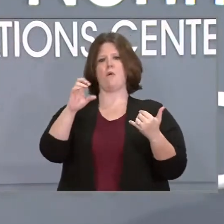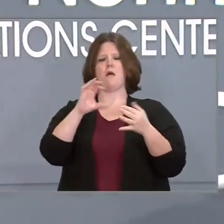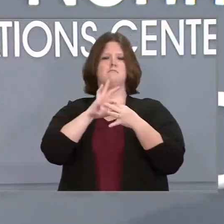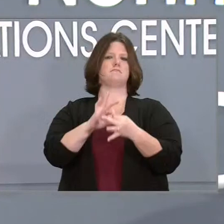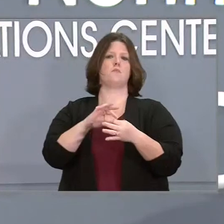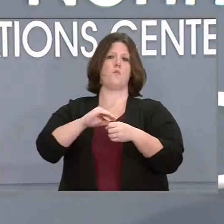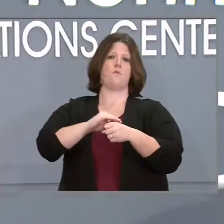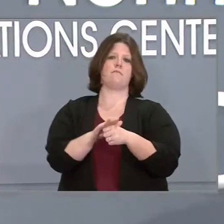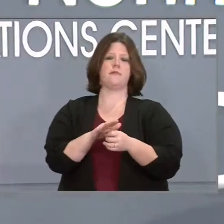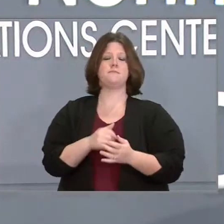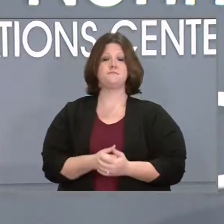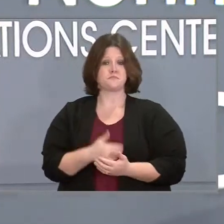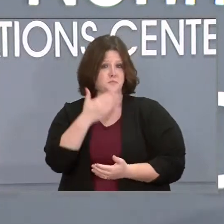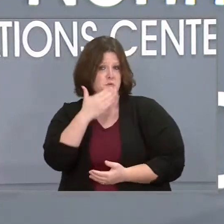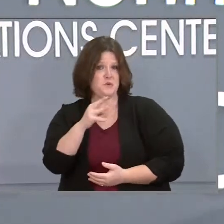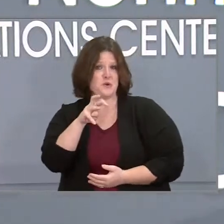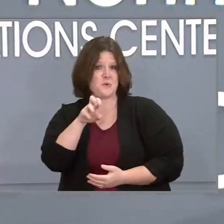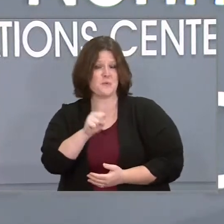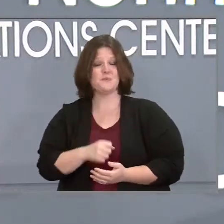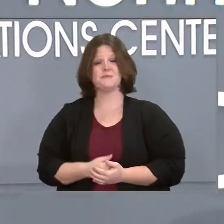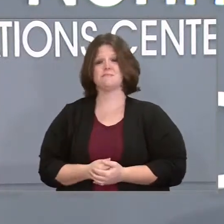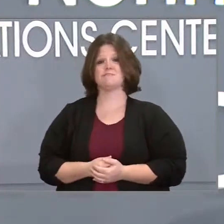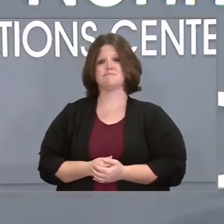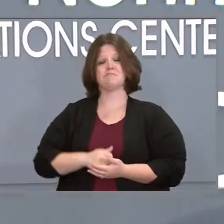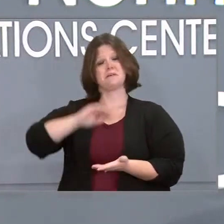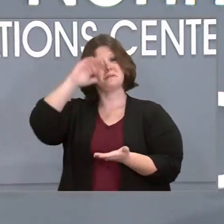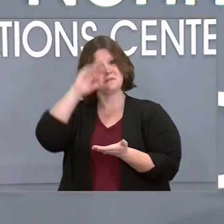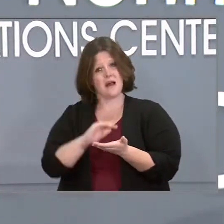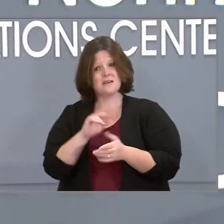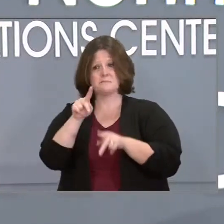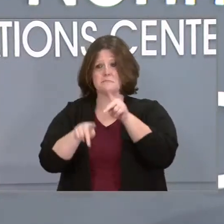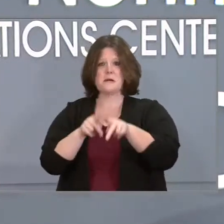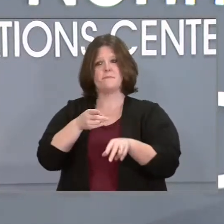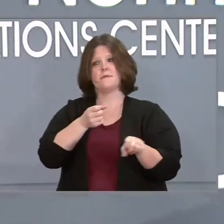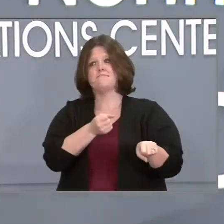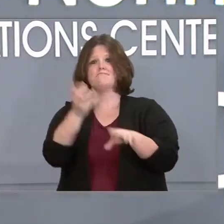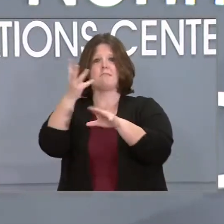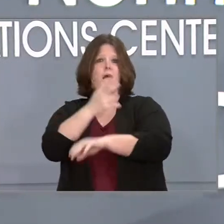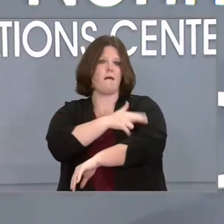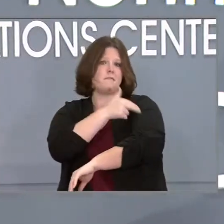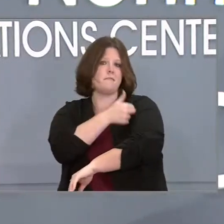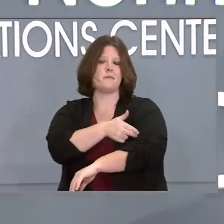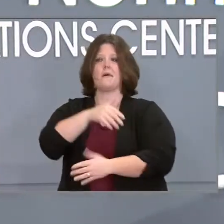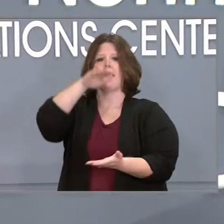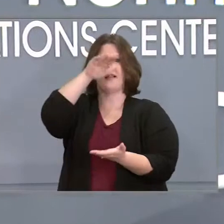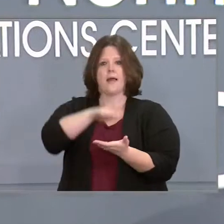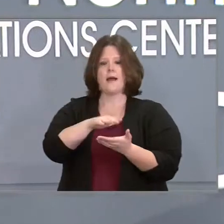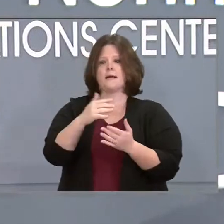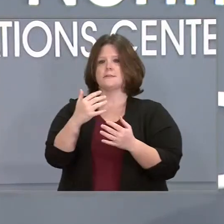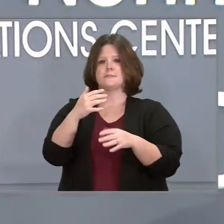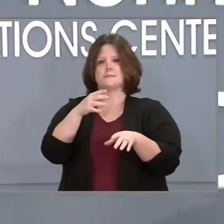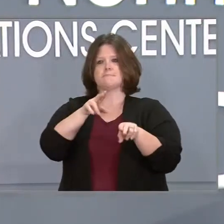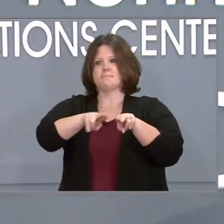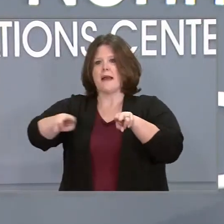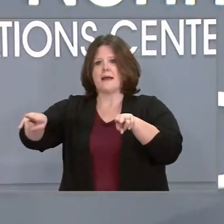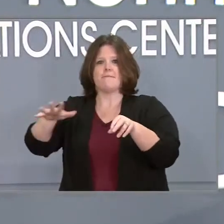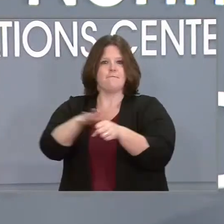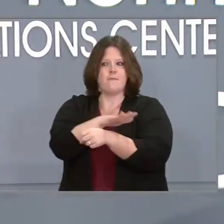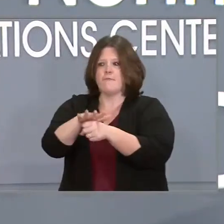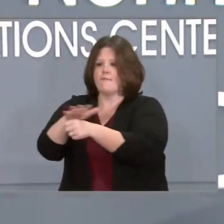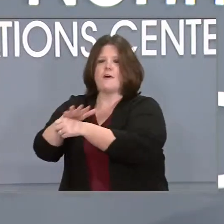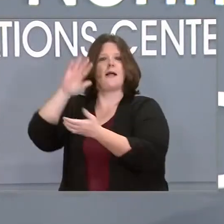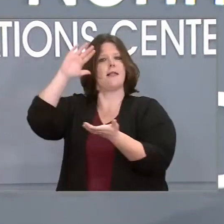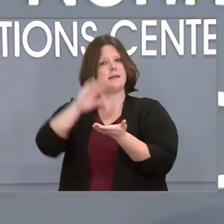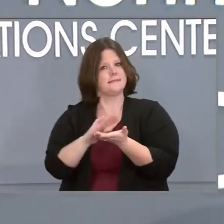see fewer people requiring hospital care and ICU beds for COVID-19. Our percentage of tests